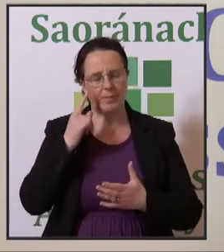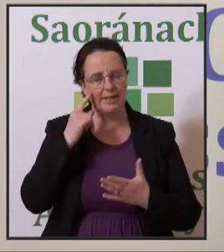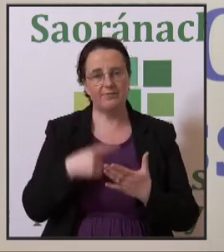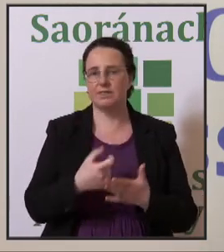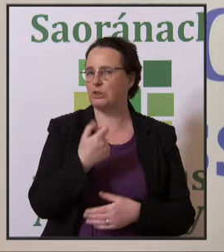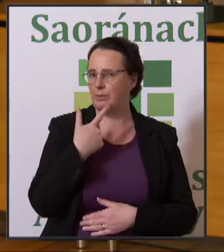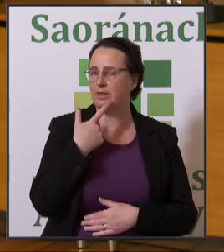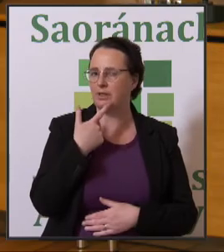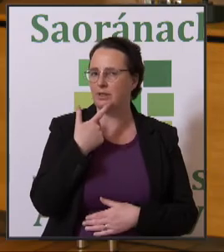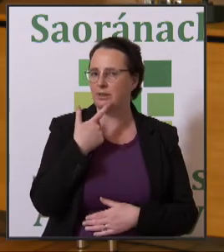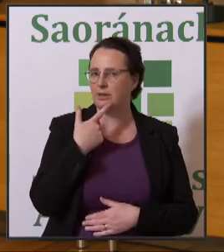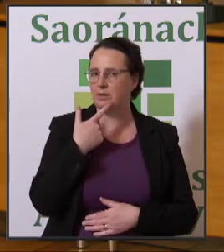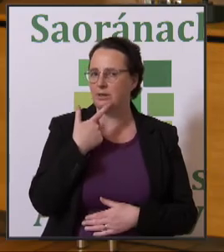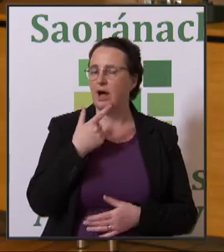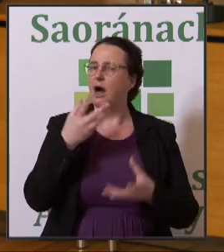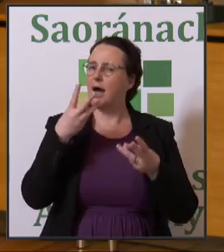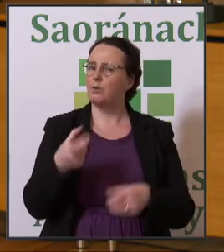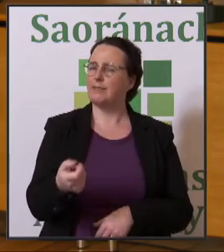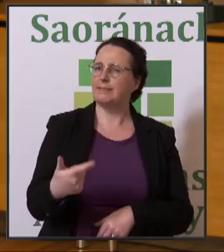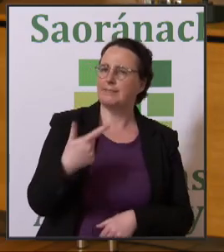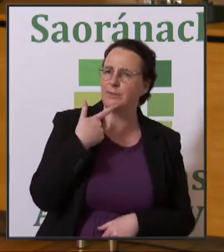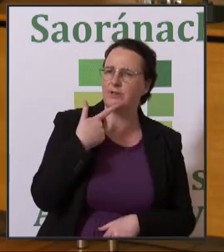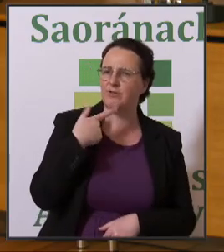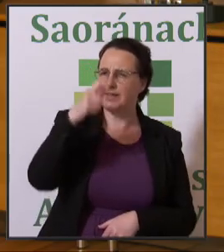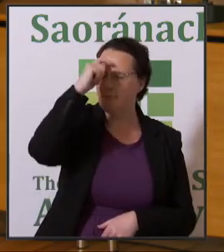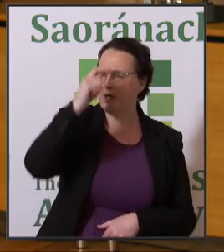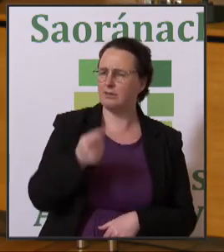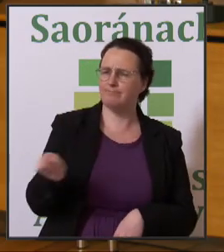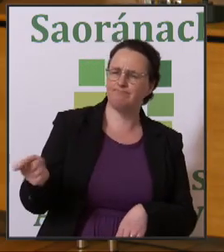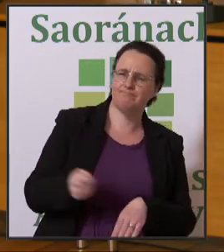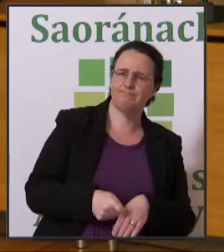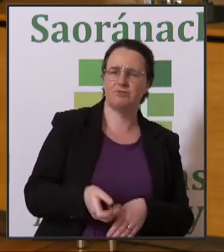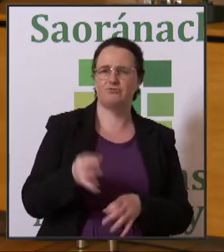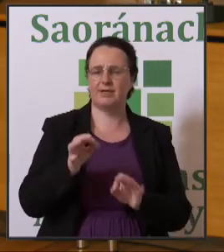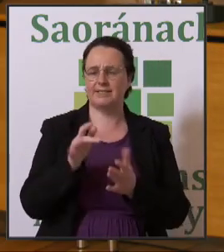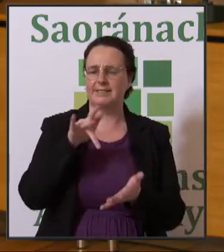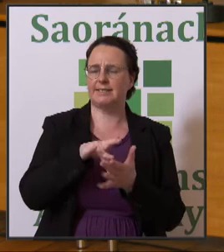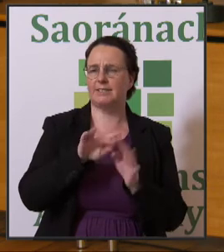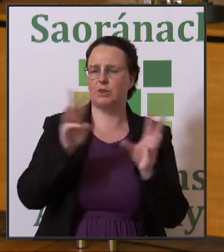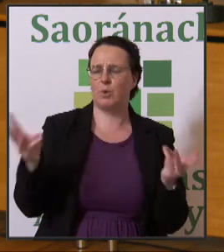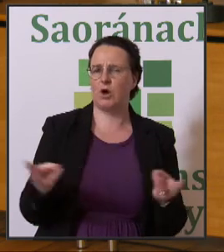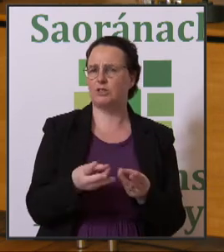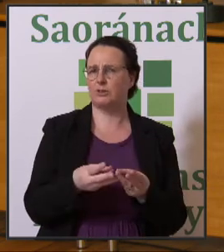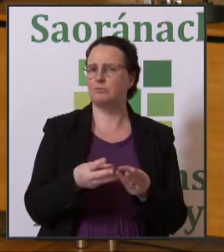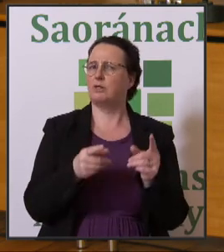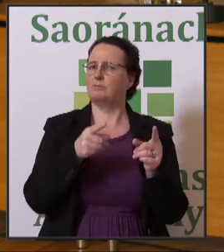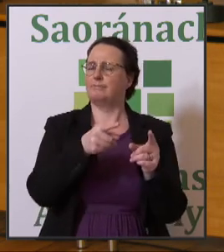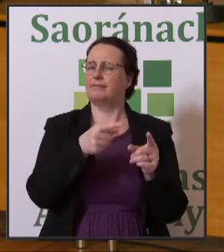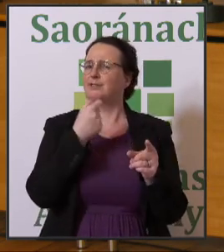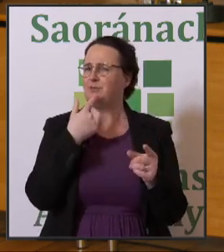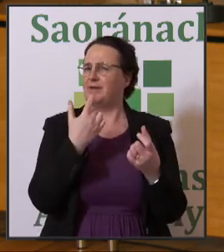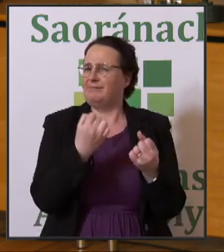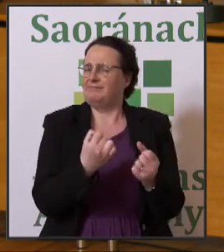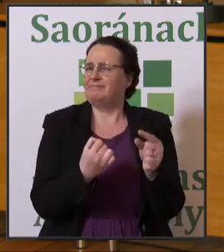want to take this place, Dublin, to take its place amongst the great cities of the world, renowned for its quality of life, its